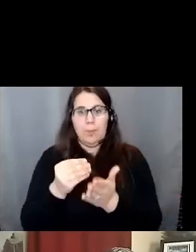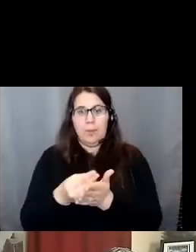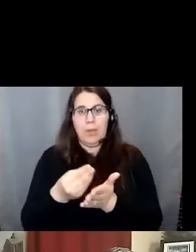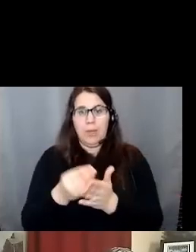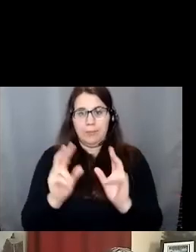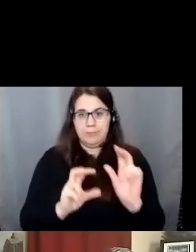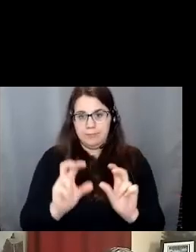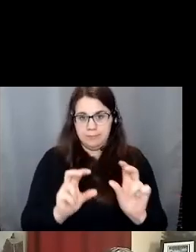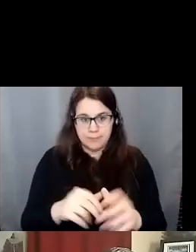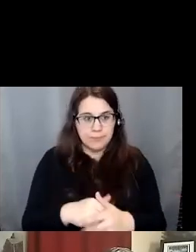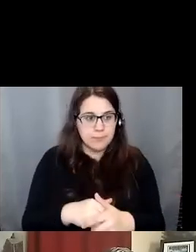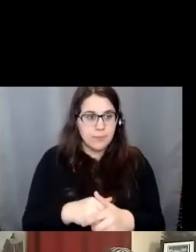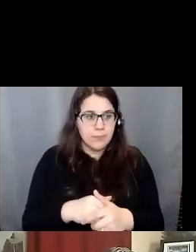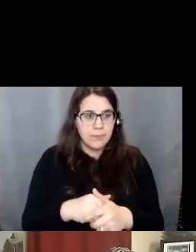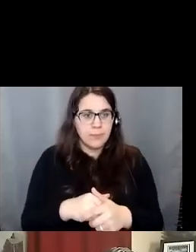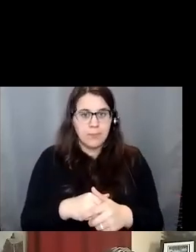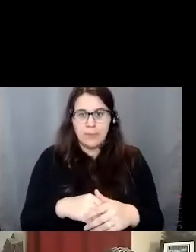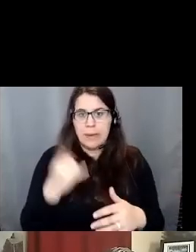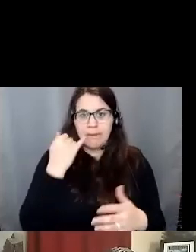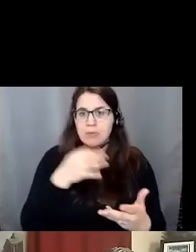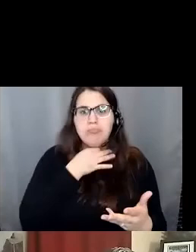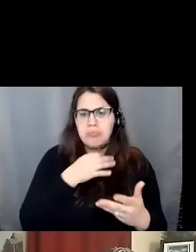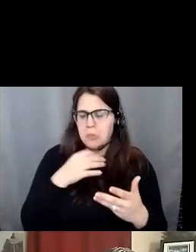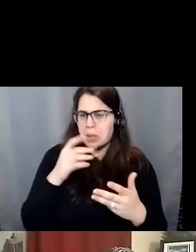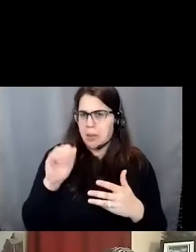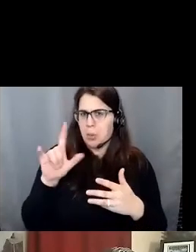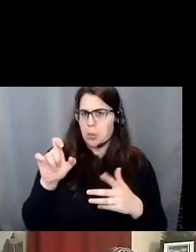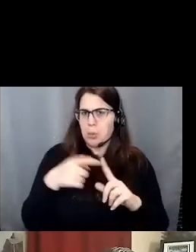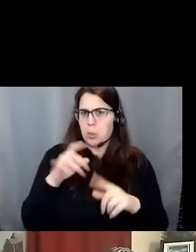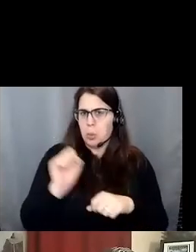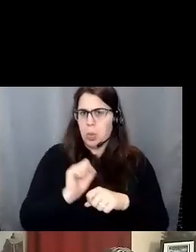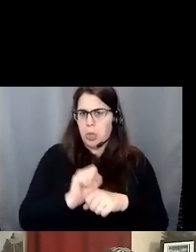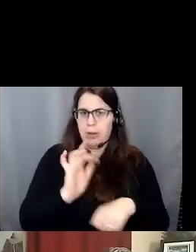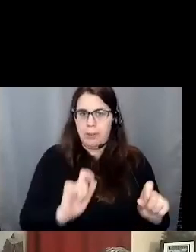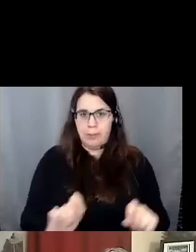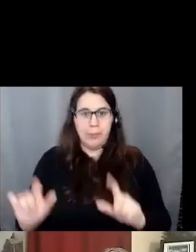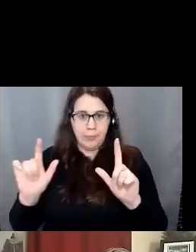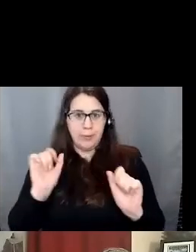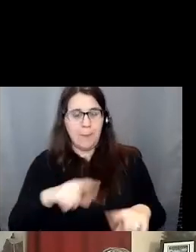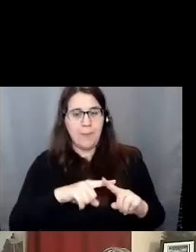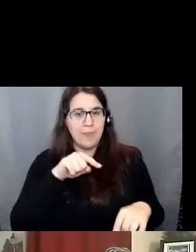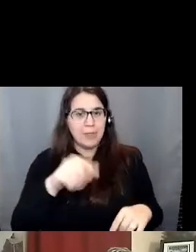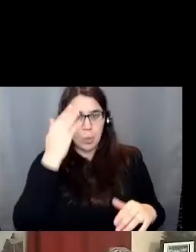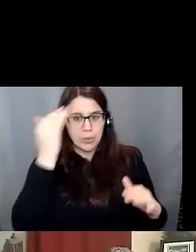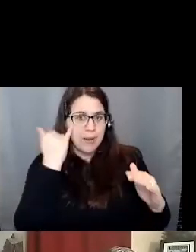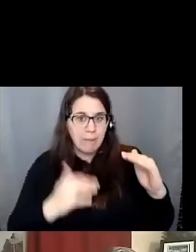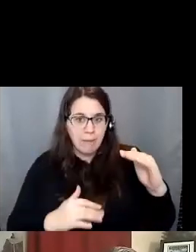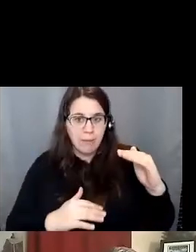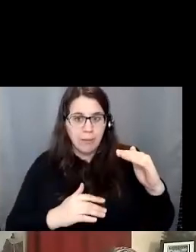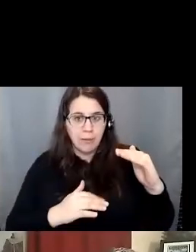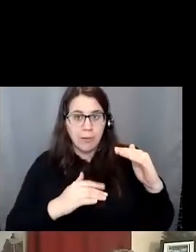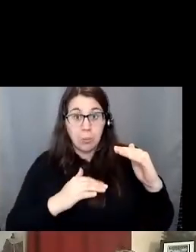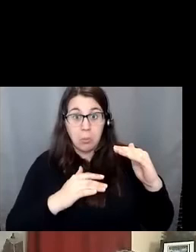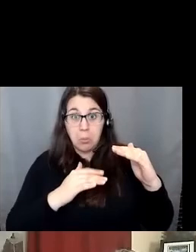actually click down here to learn more about able to work, but this is a good view into knowing how close you are to those limits in case